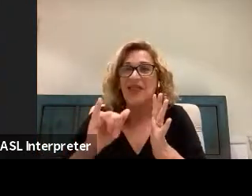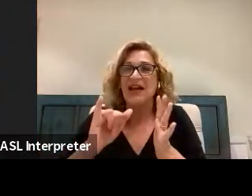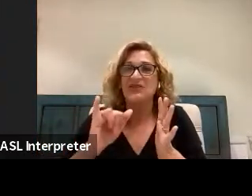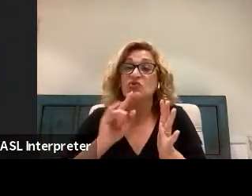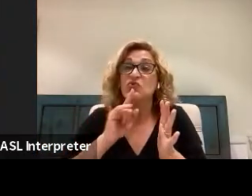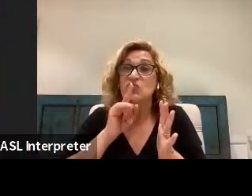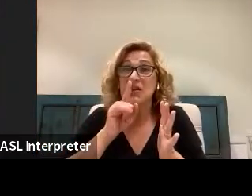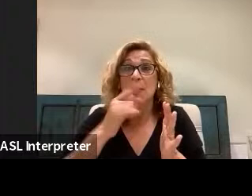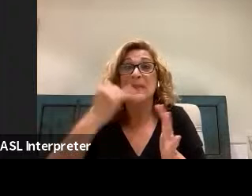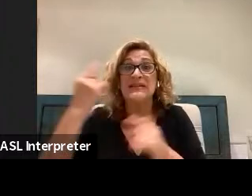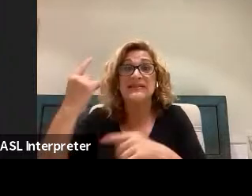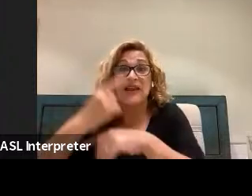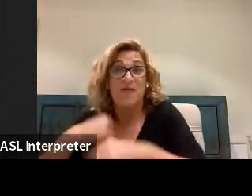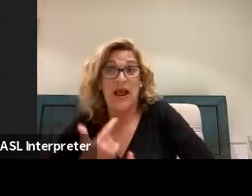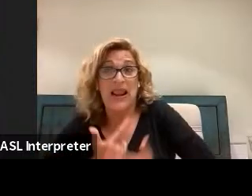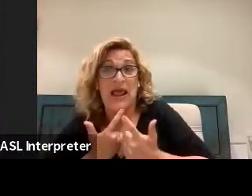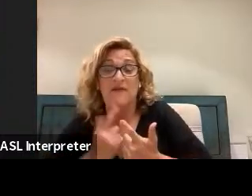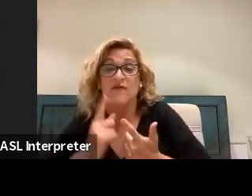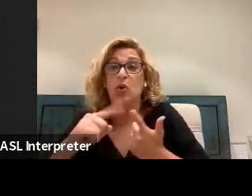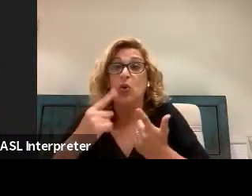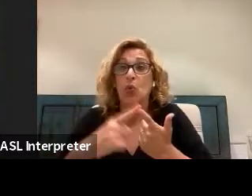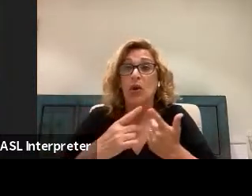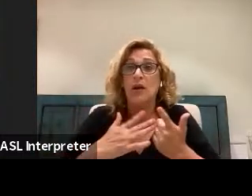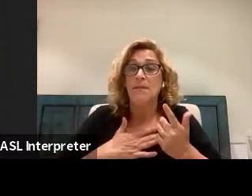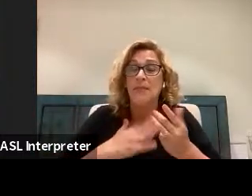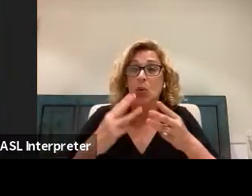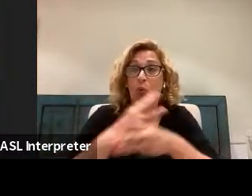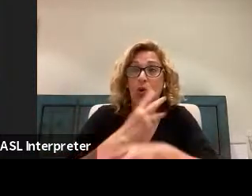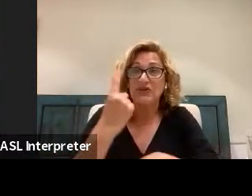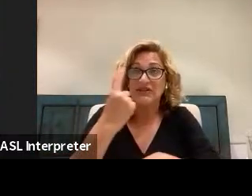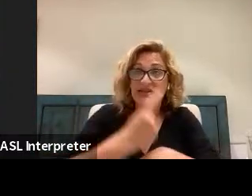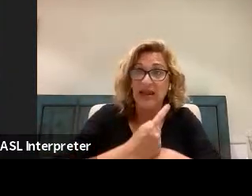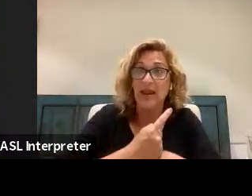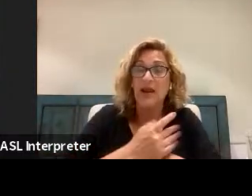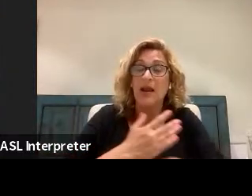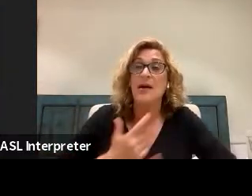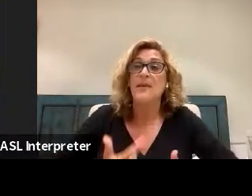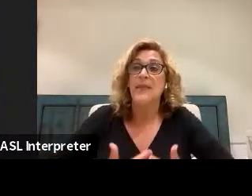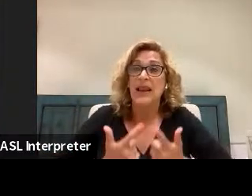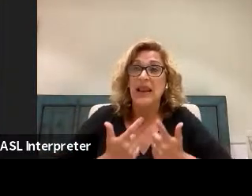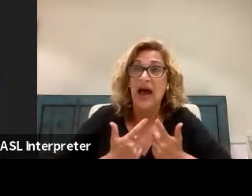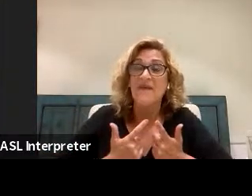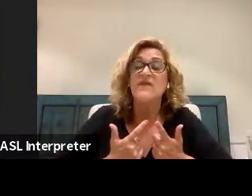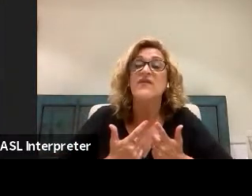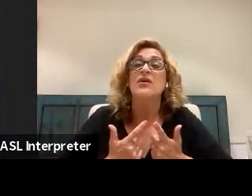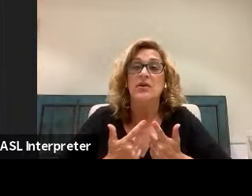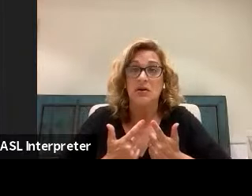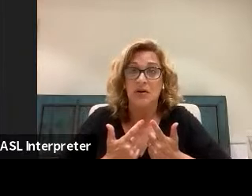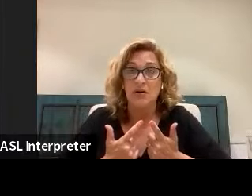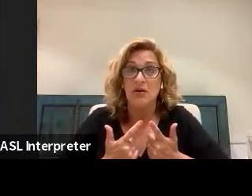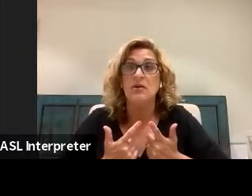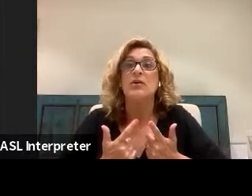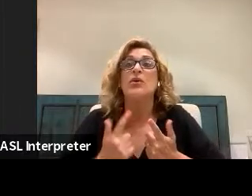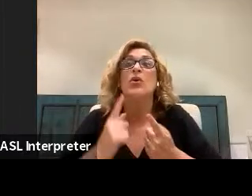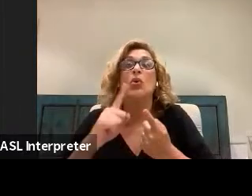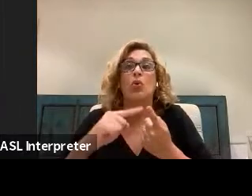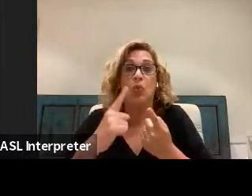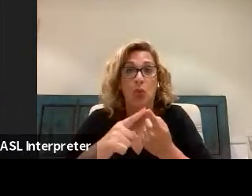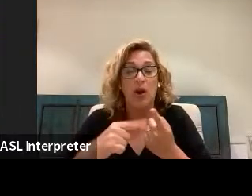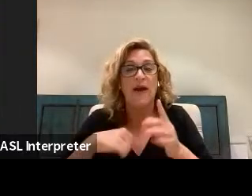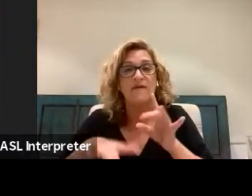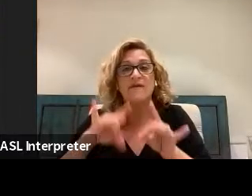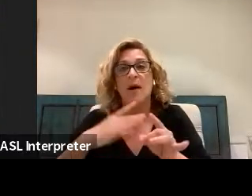when I came home, went on Facebook and realized my friend Dan, a friend of mine, had committed suicide.